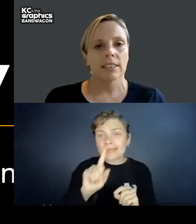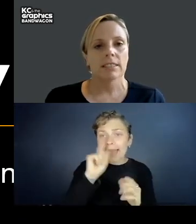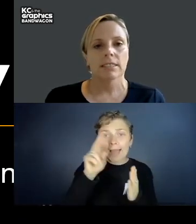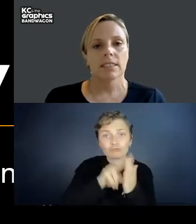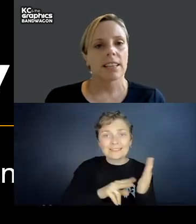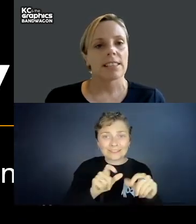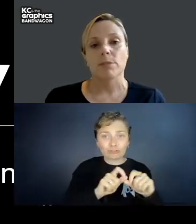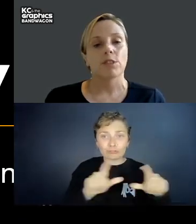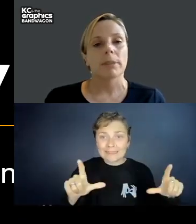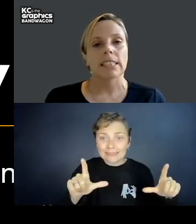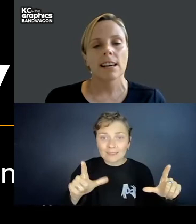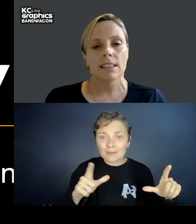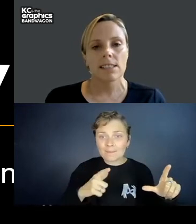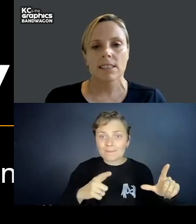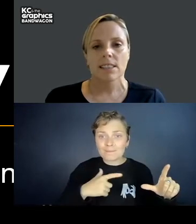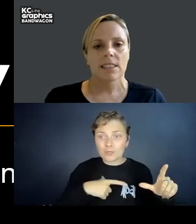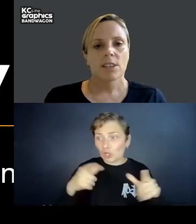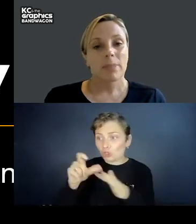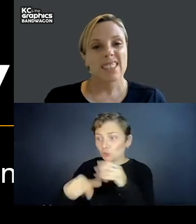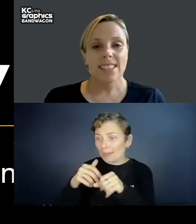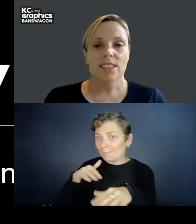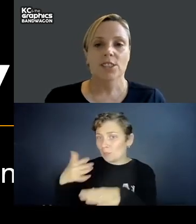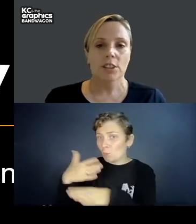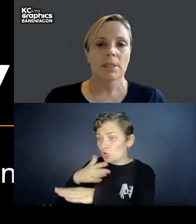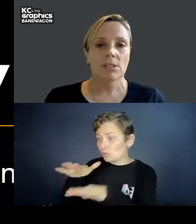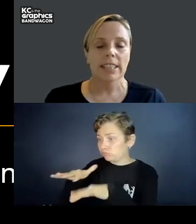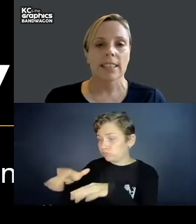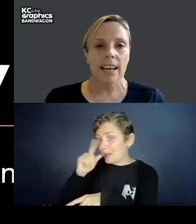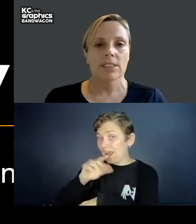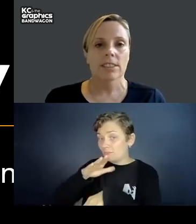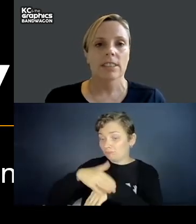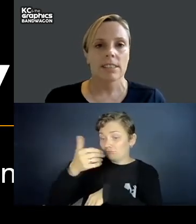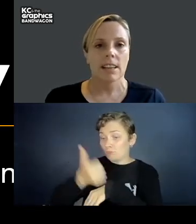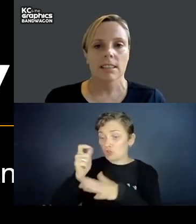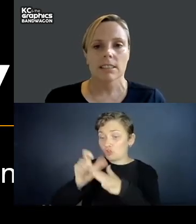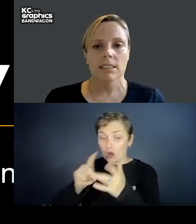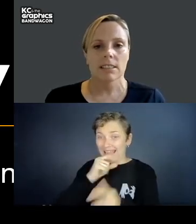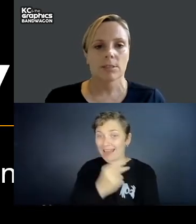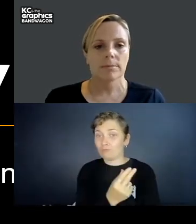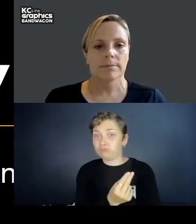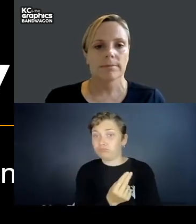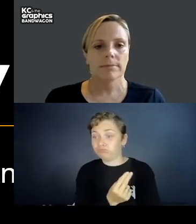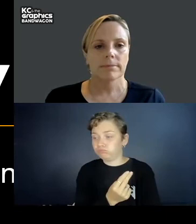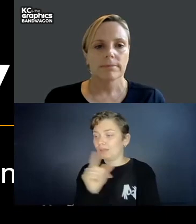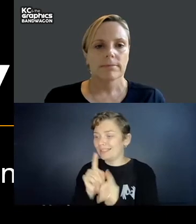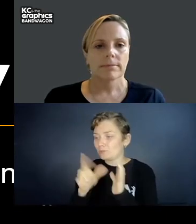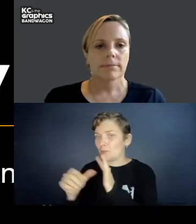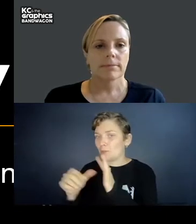screen as they're performing a task, but can set the document to read aloud instead.